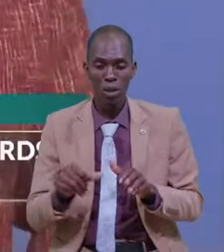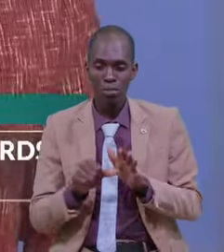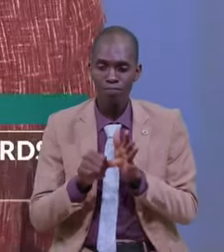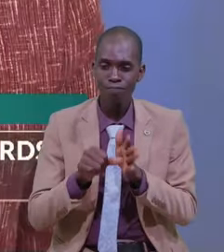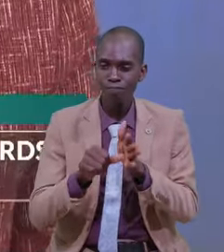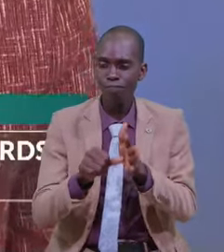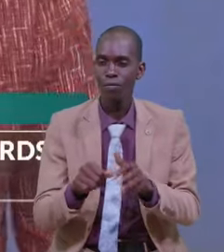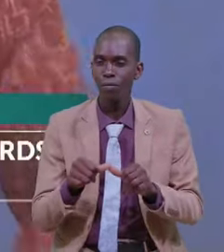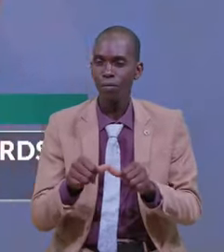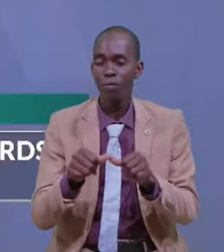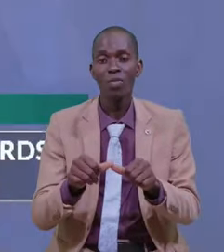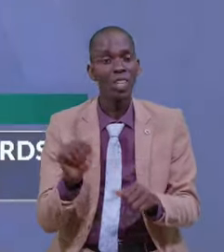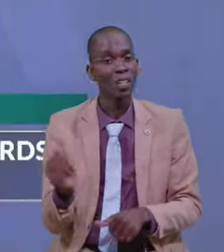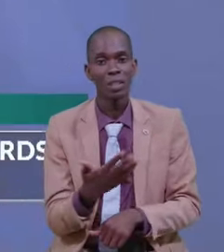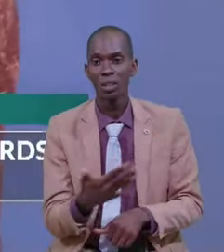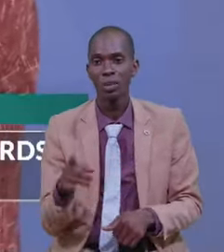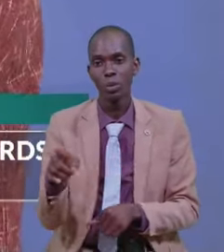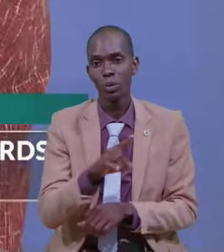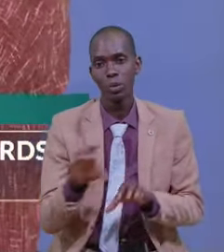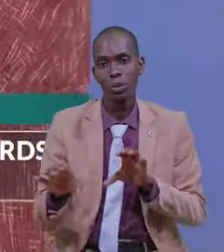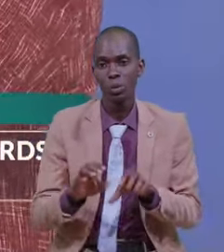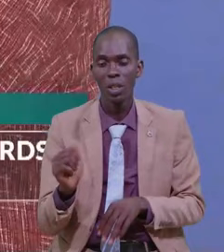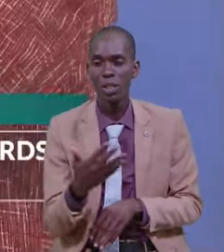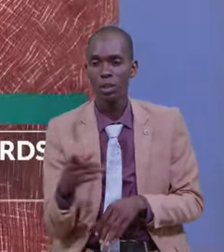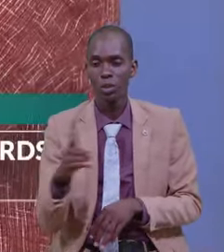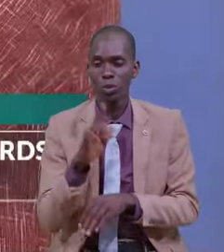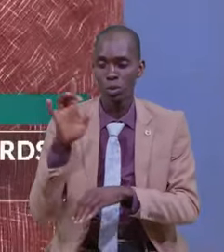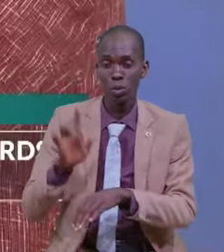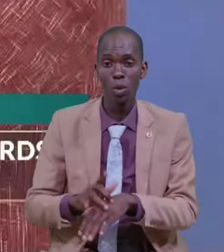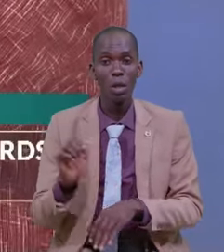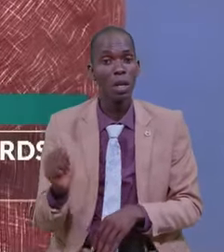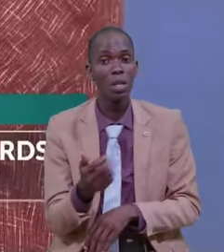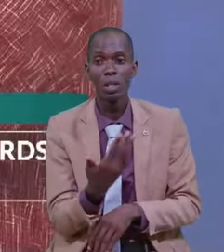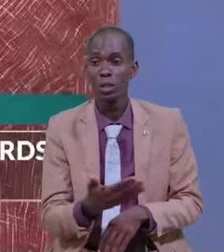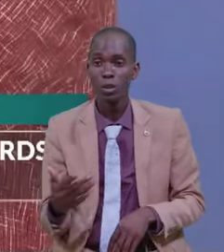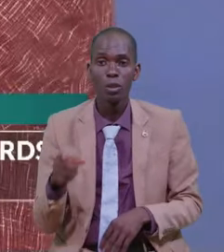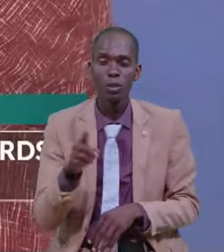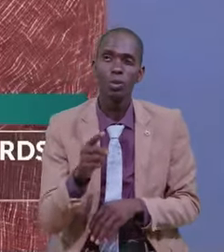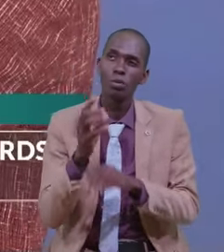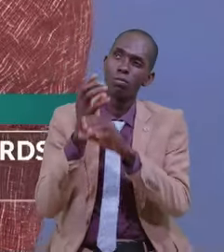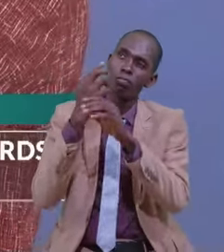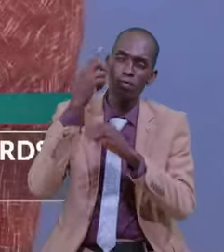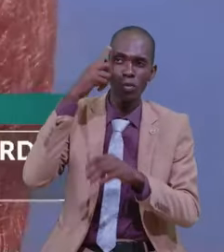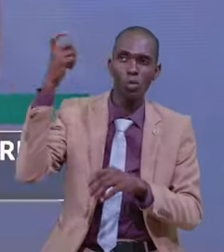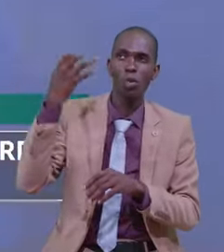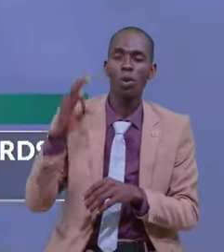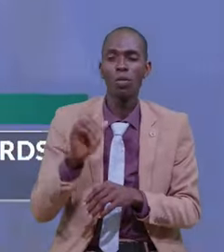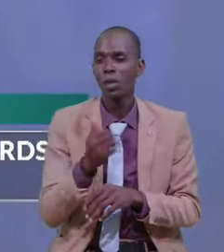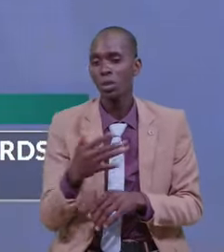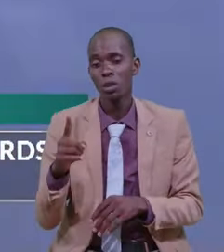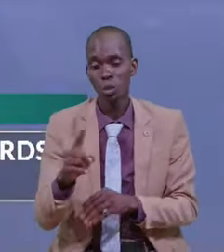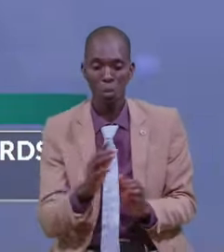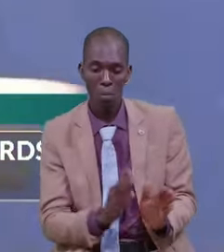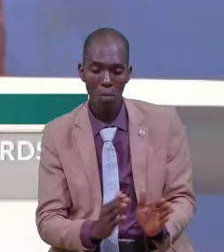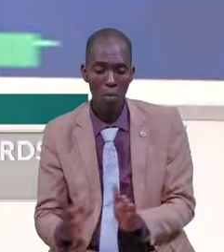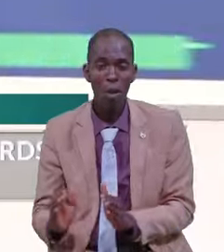Anything you do, anything you lay your hand upon, anything you envision, anything you plan,